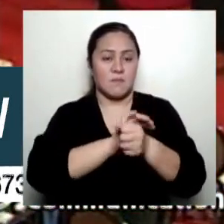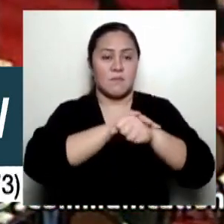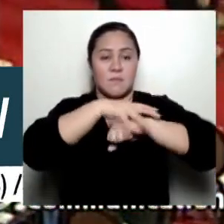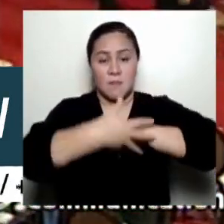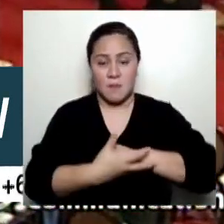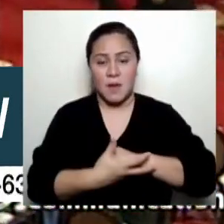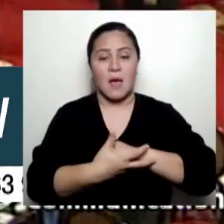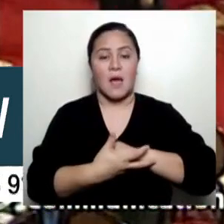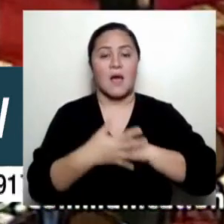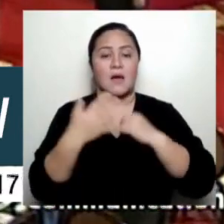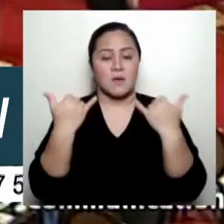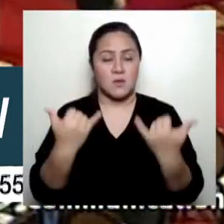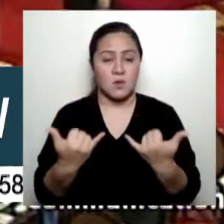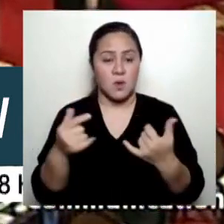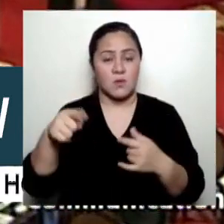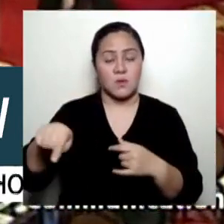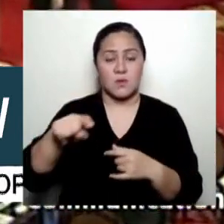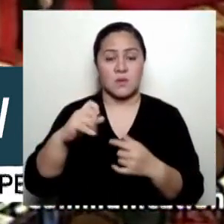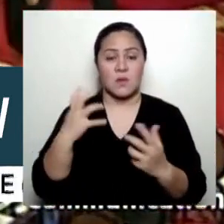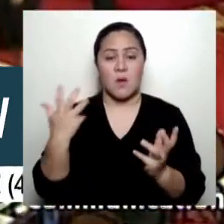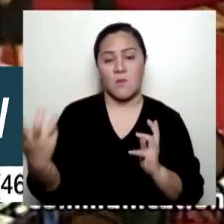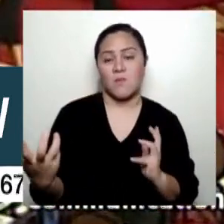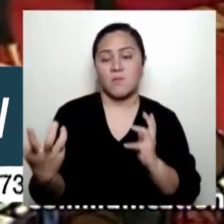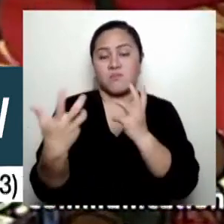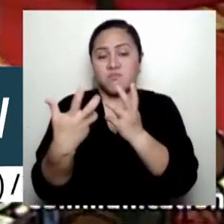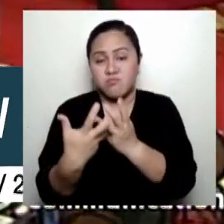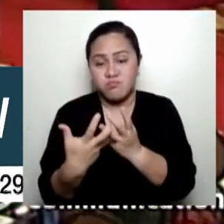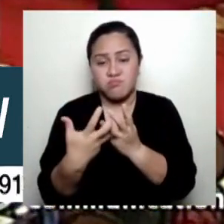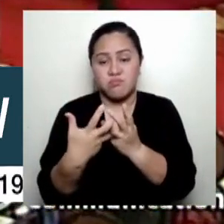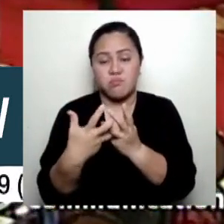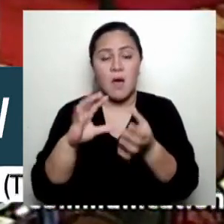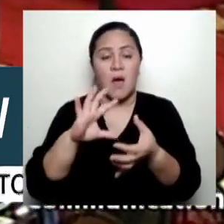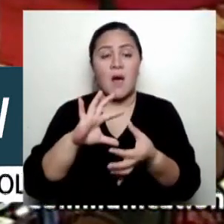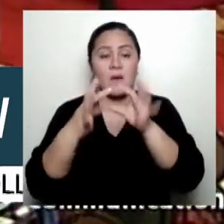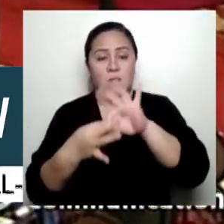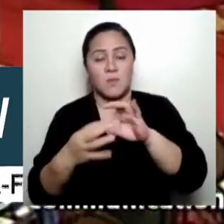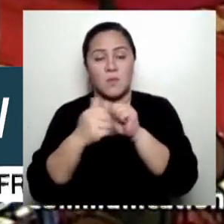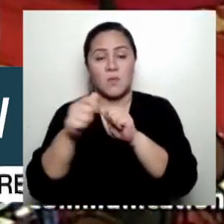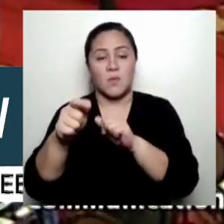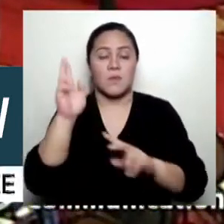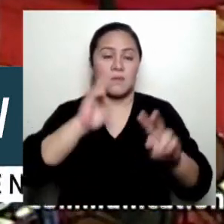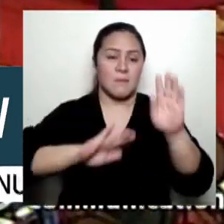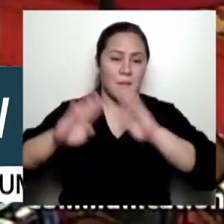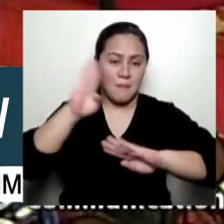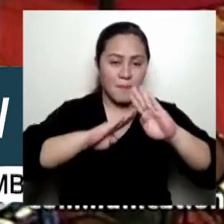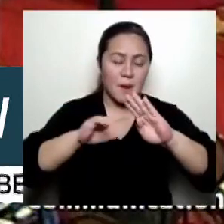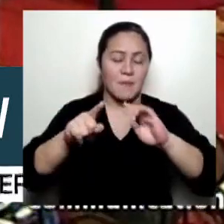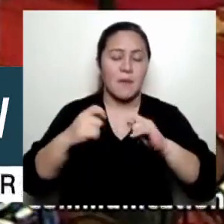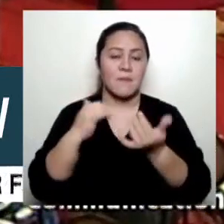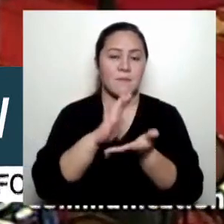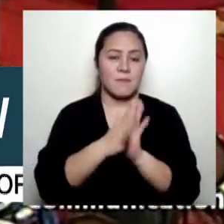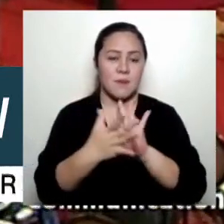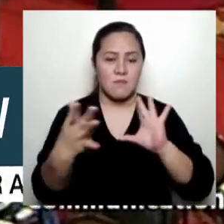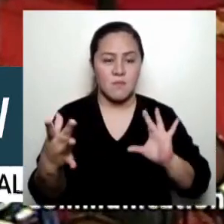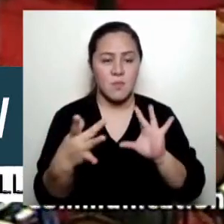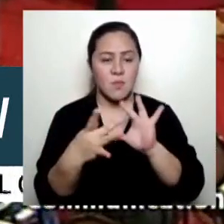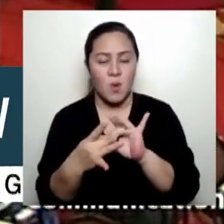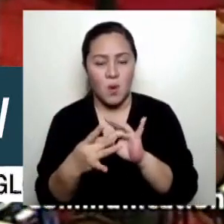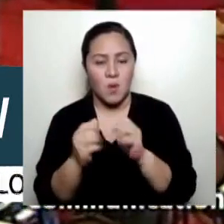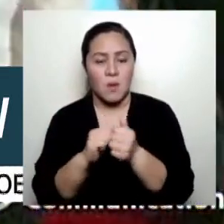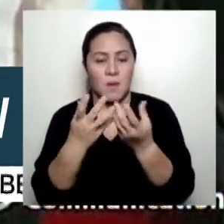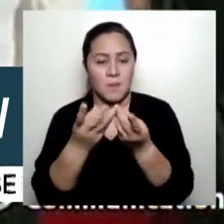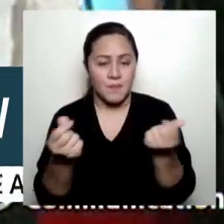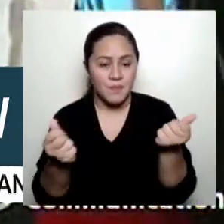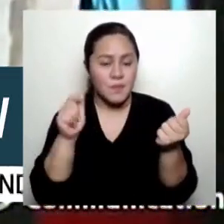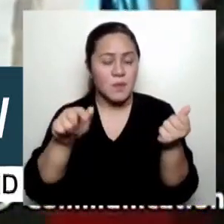to cope with the problem to ensure that the country continues to recover from the pandemic. Meanwhile, in the same program, the president also signed a